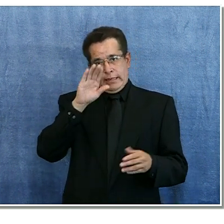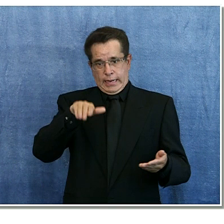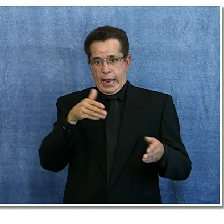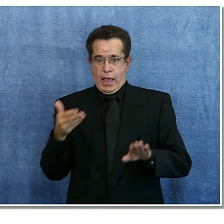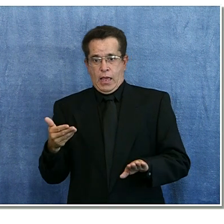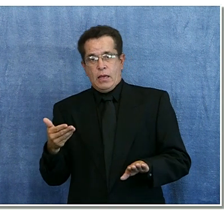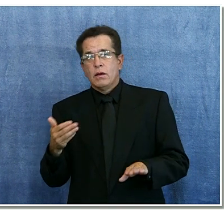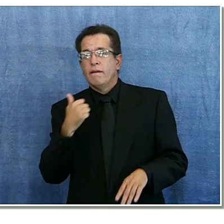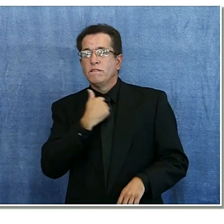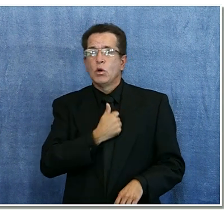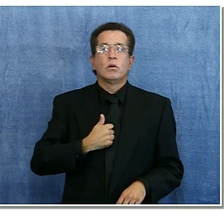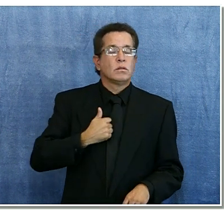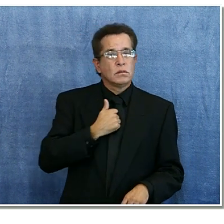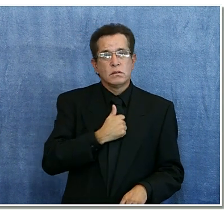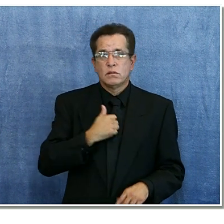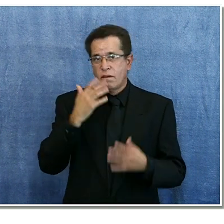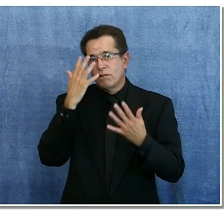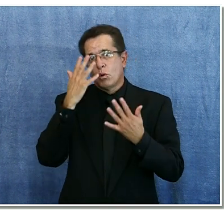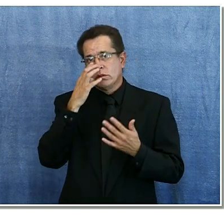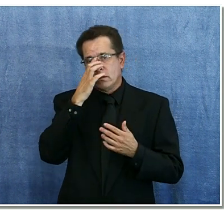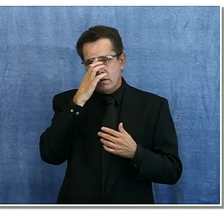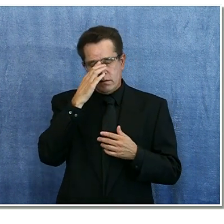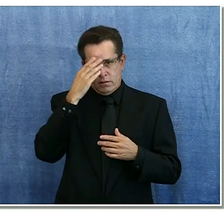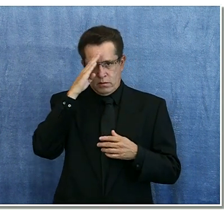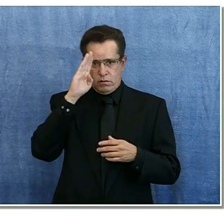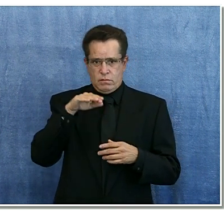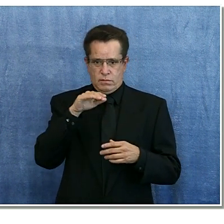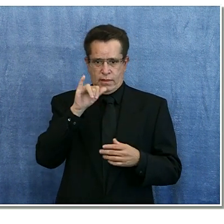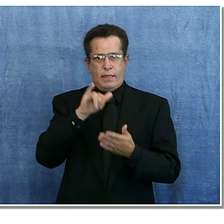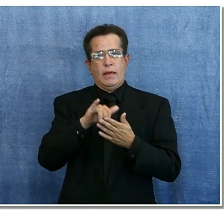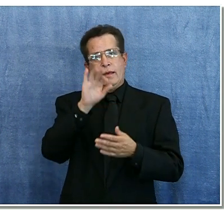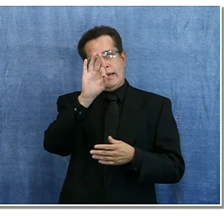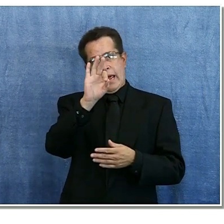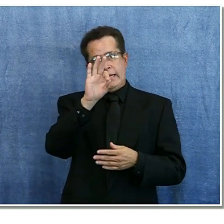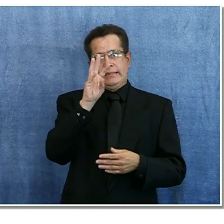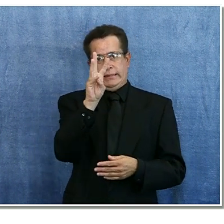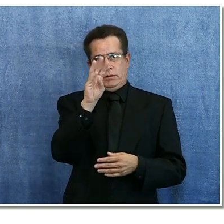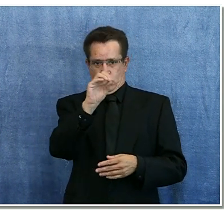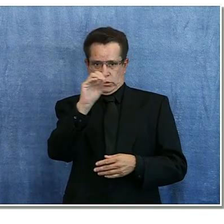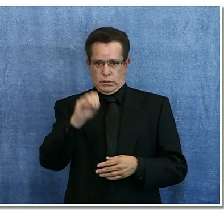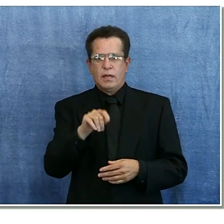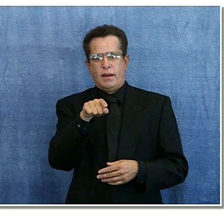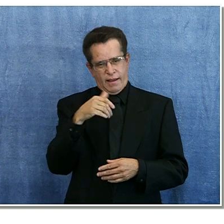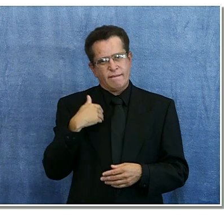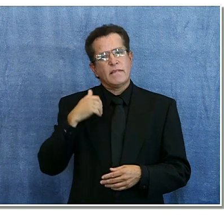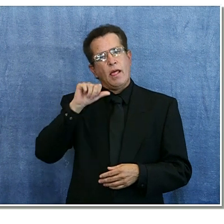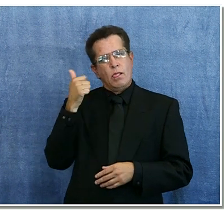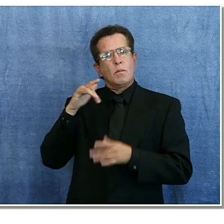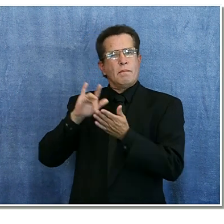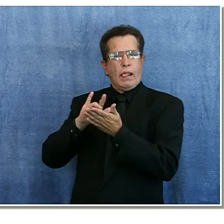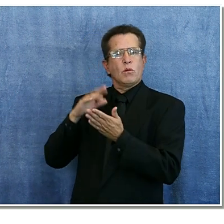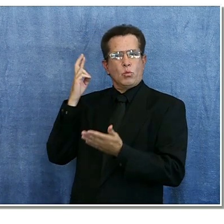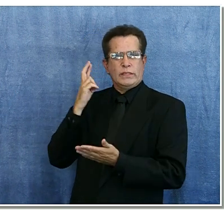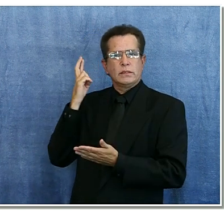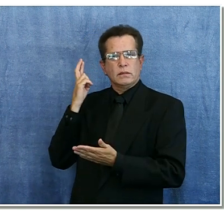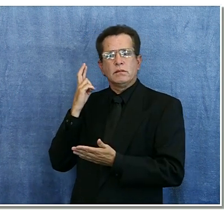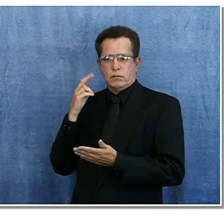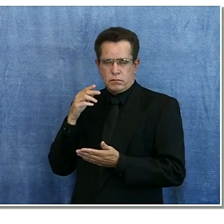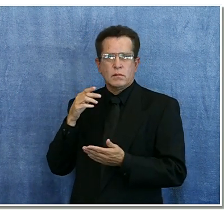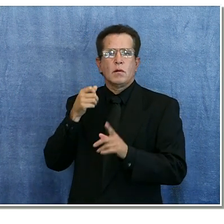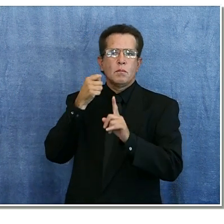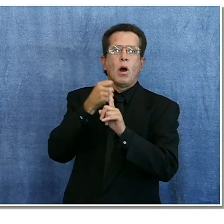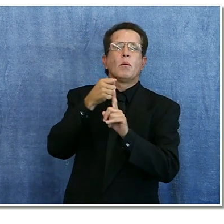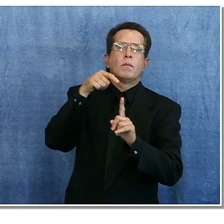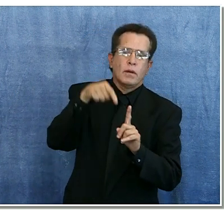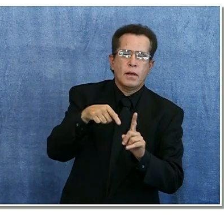we know that, again, 96% had underlying medical conditions and 4% did